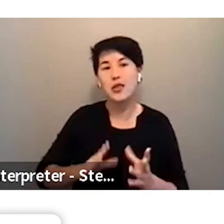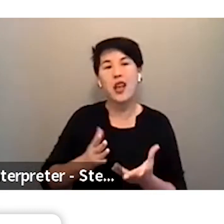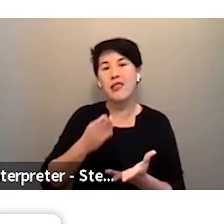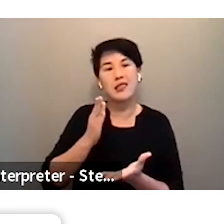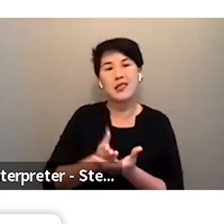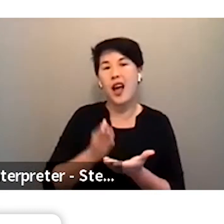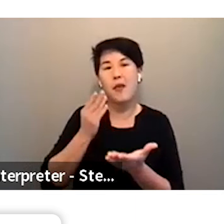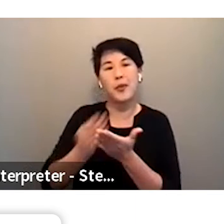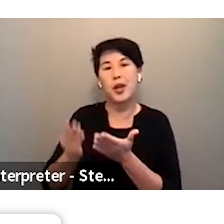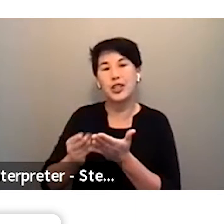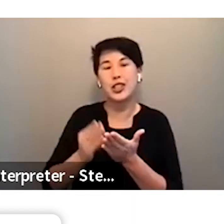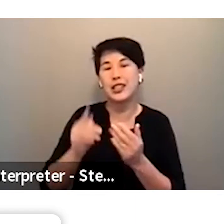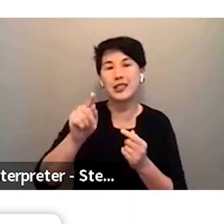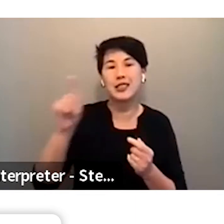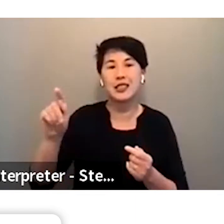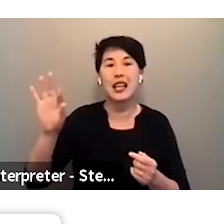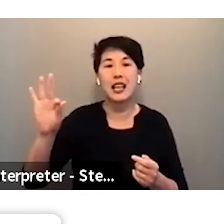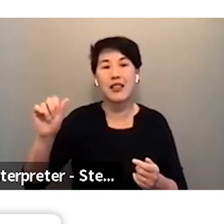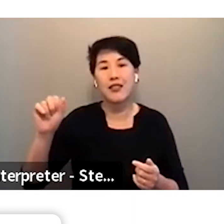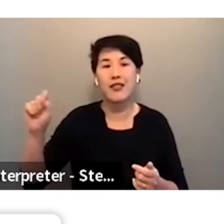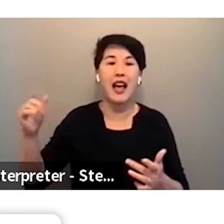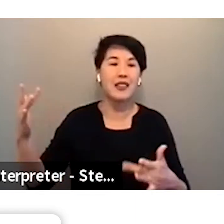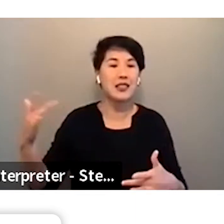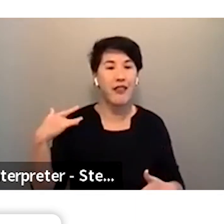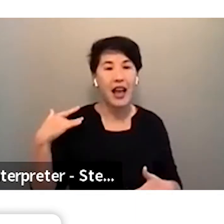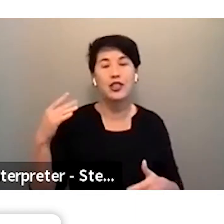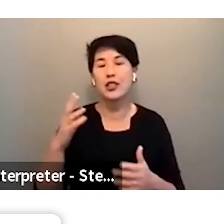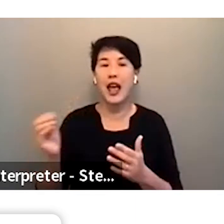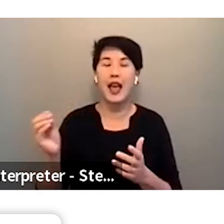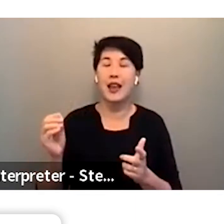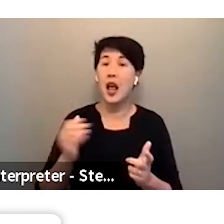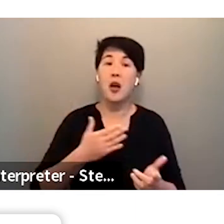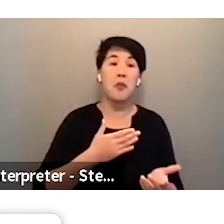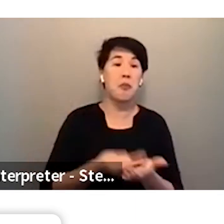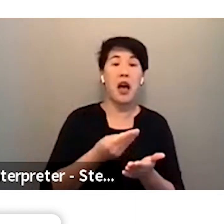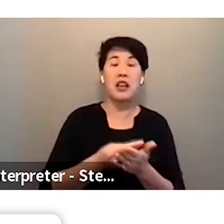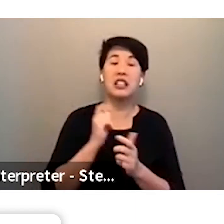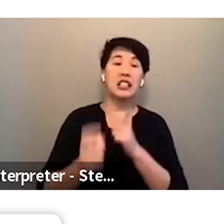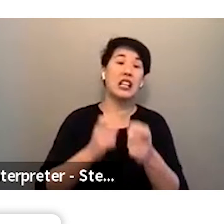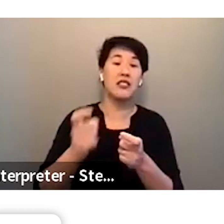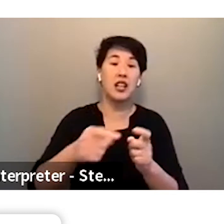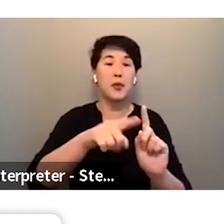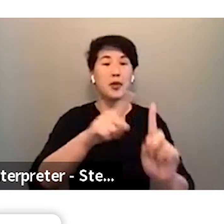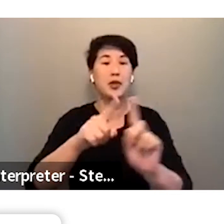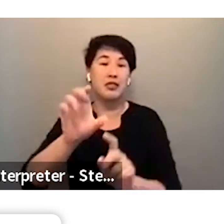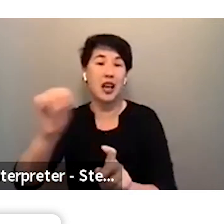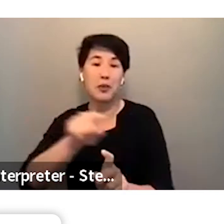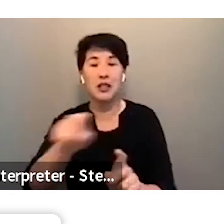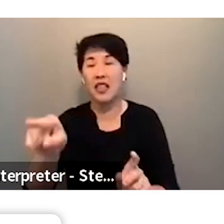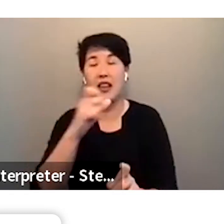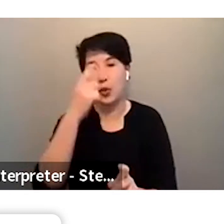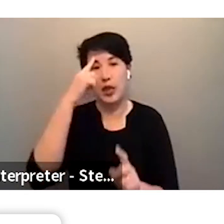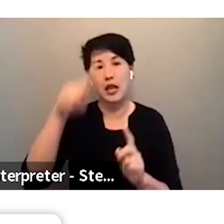buying into fast fashion and giving our money to brands that, don't necessarily think about us, because